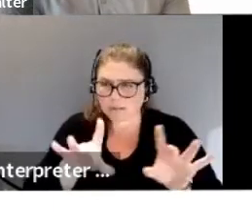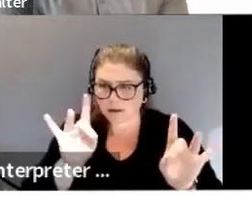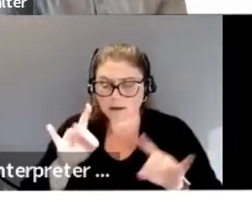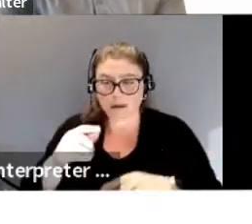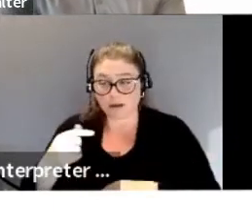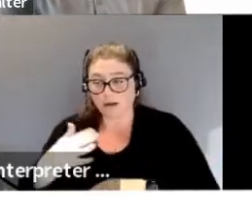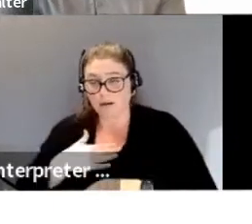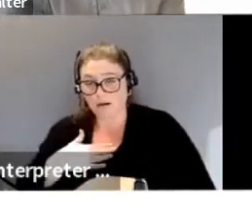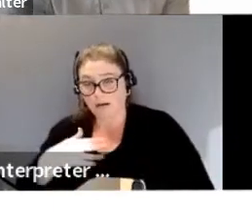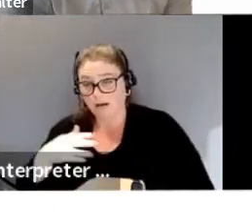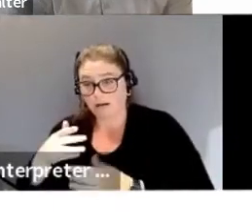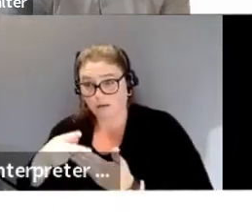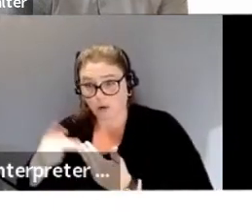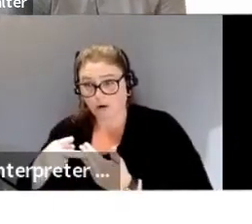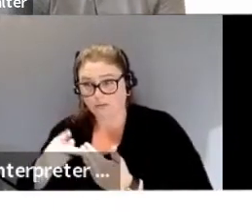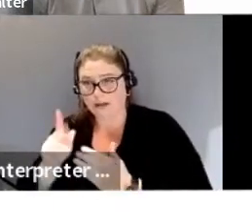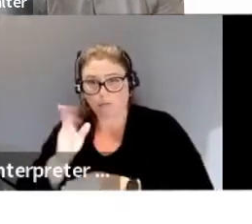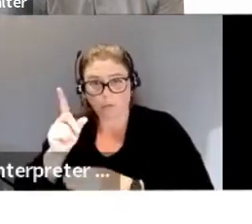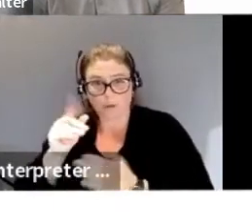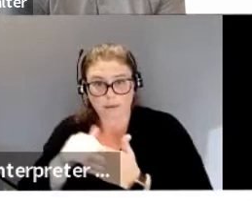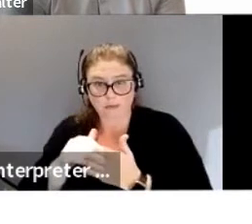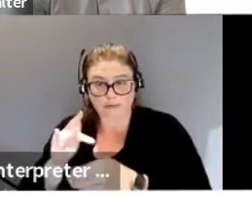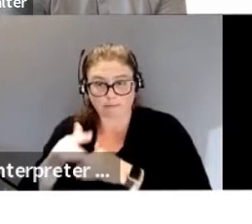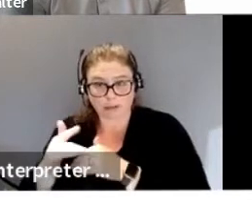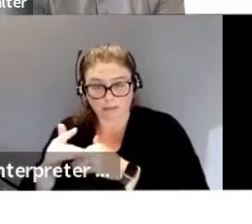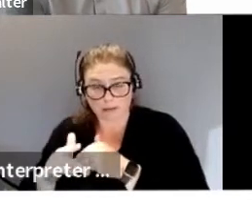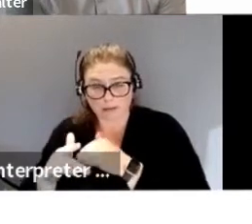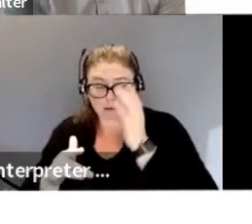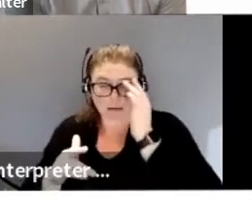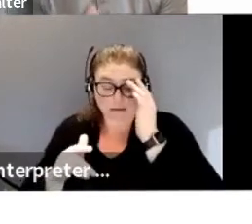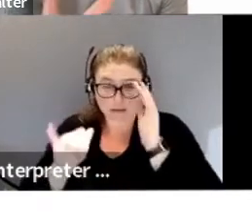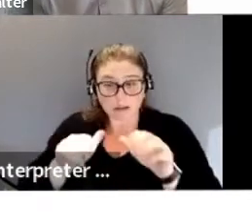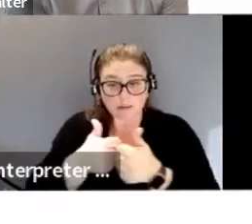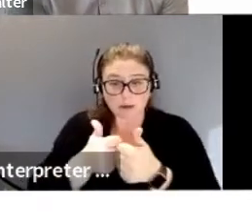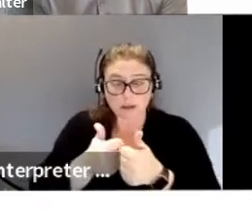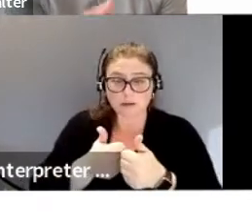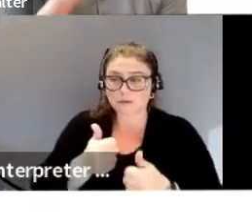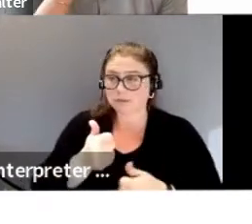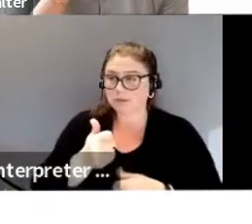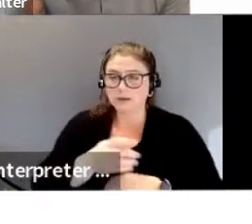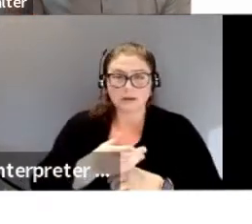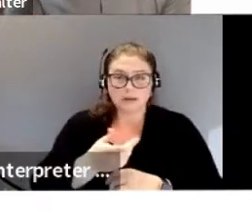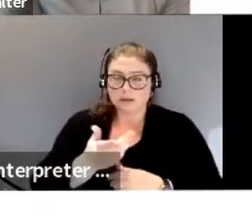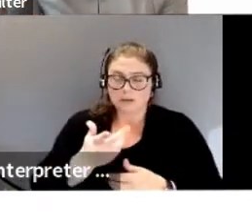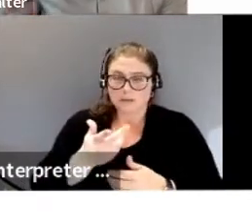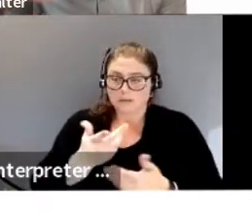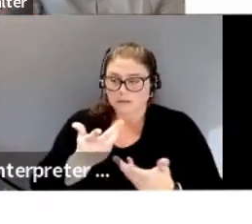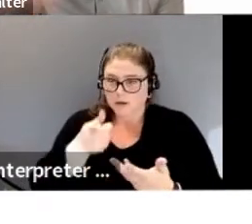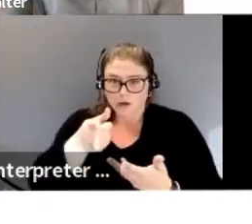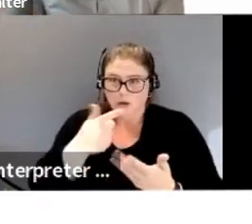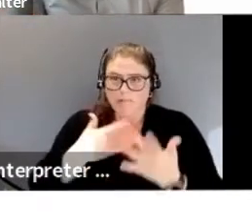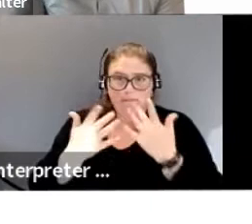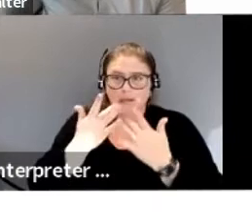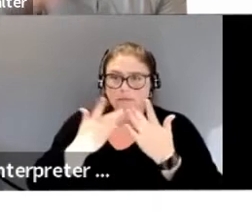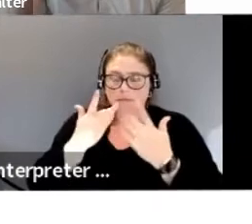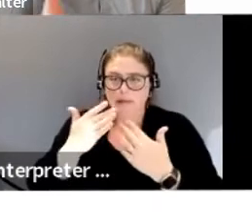so this can be a challenge, especially when you have, time limitations as an entrepreneur and early stage founder. You've got a ton of